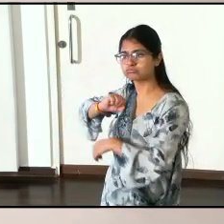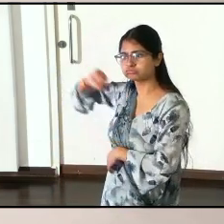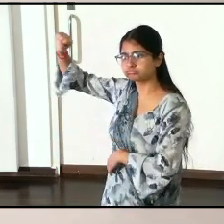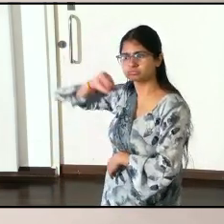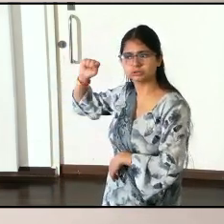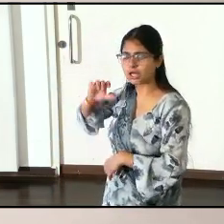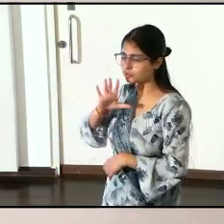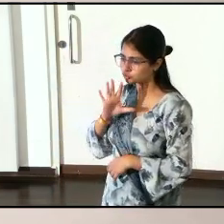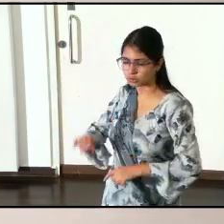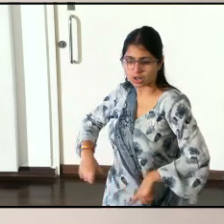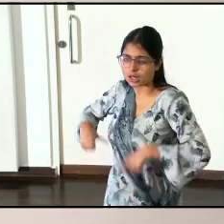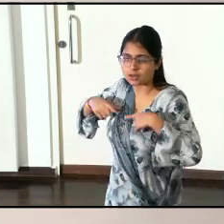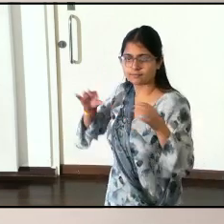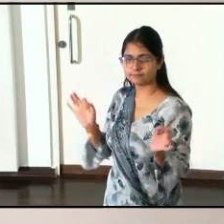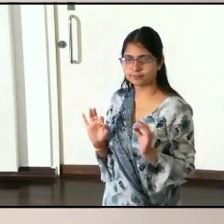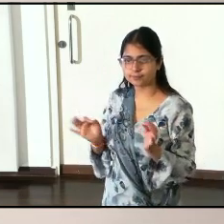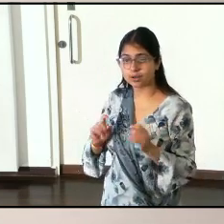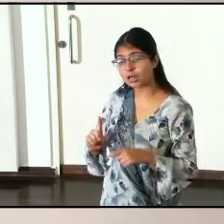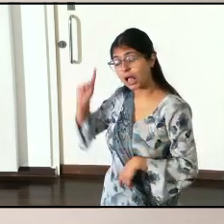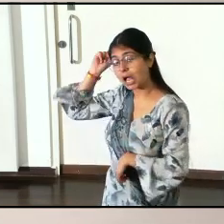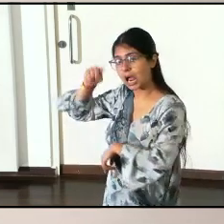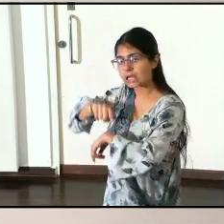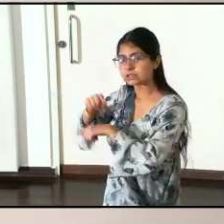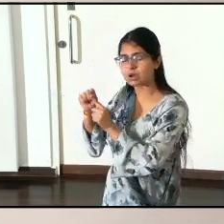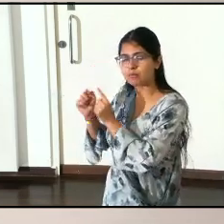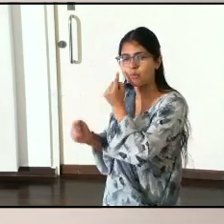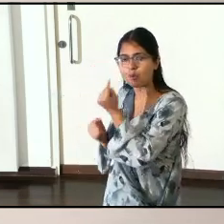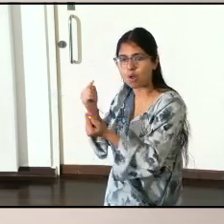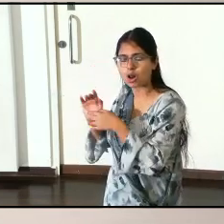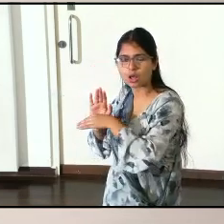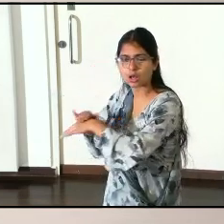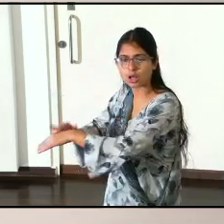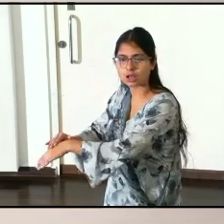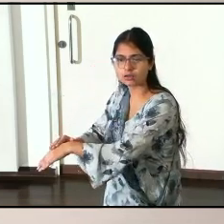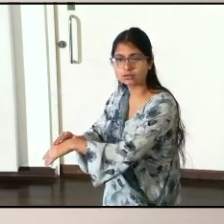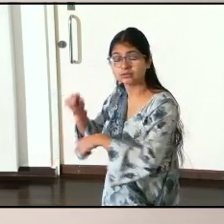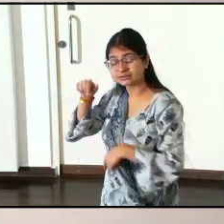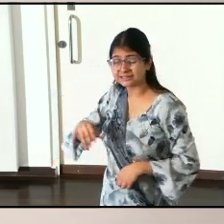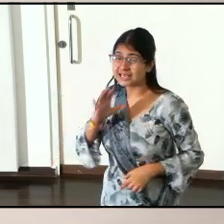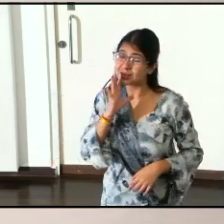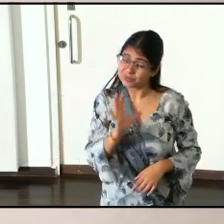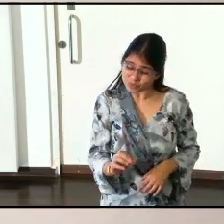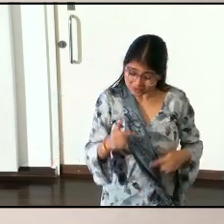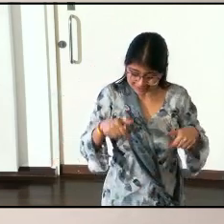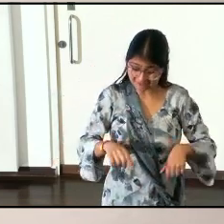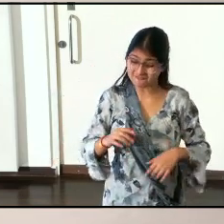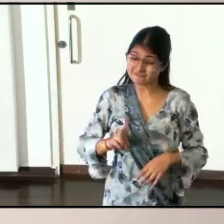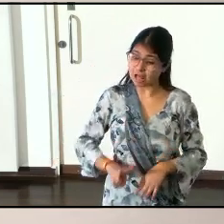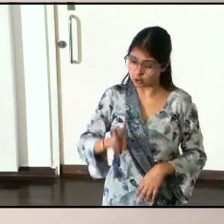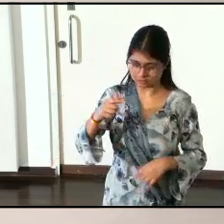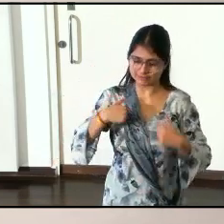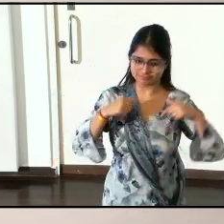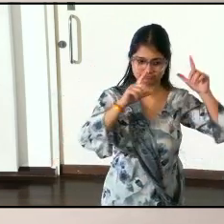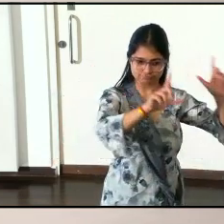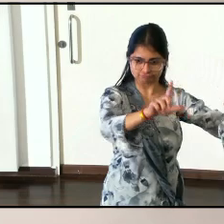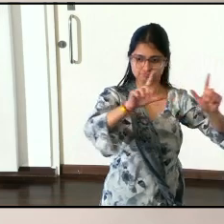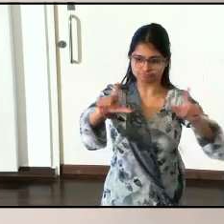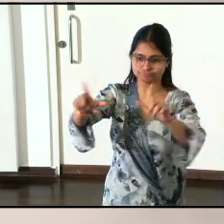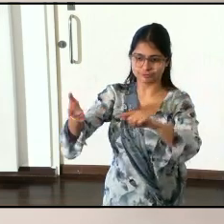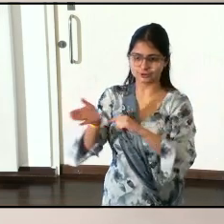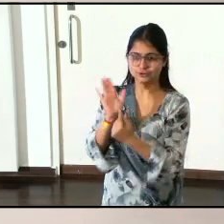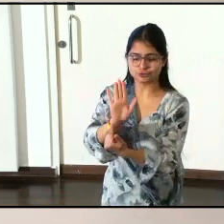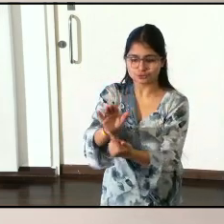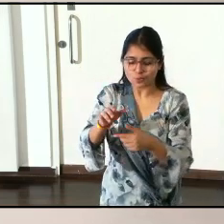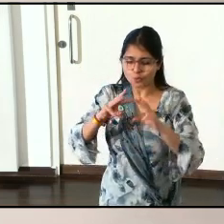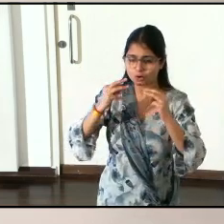and that kind of politics, it is important. Exhibitions of this kind are so valuable. And that's why I wanted the